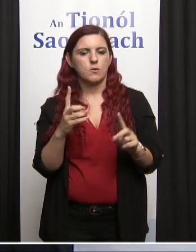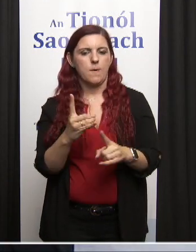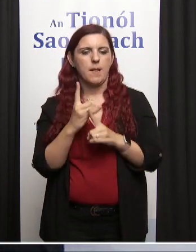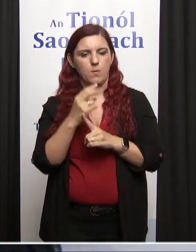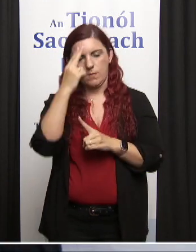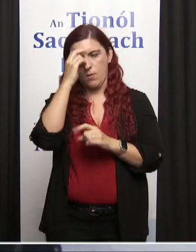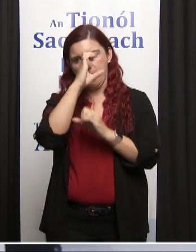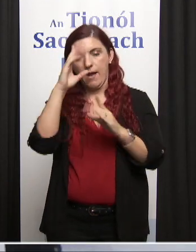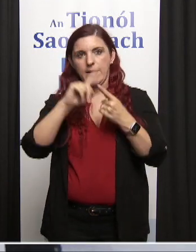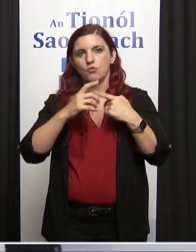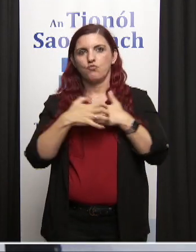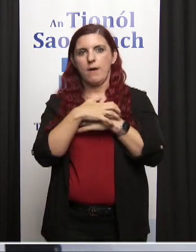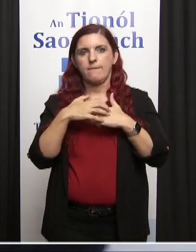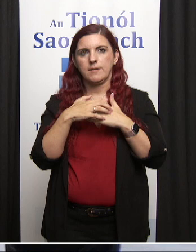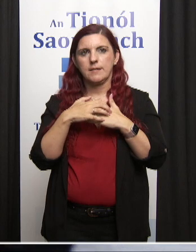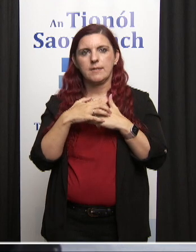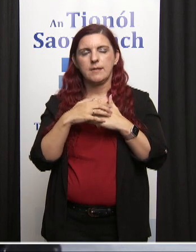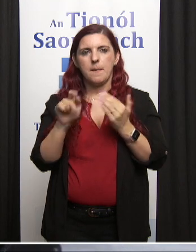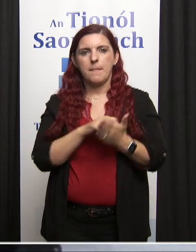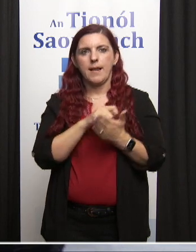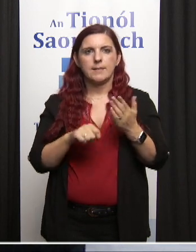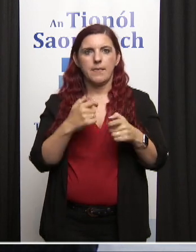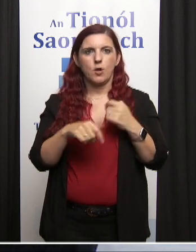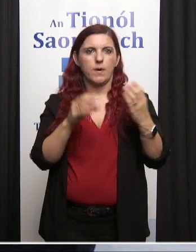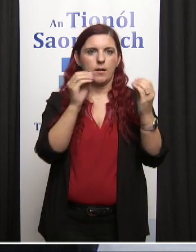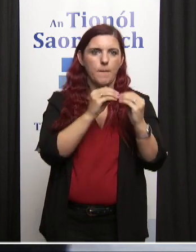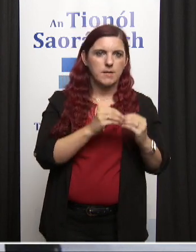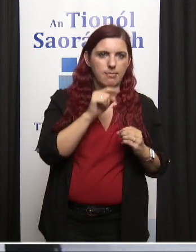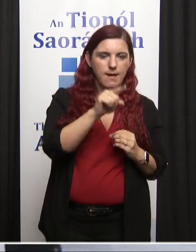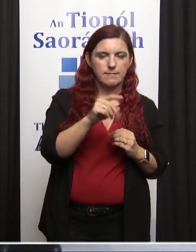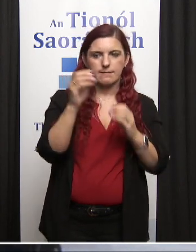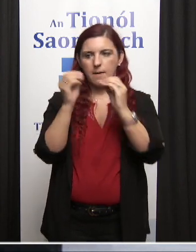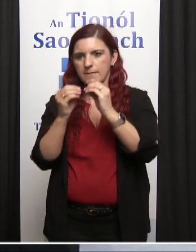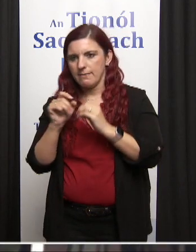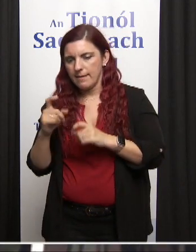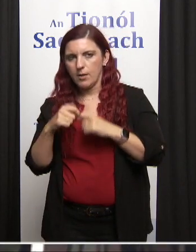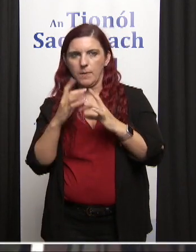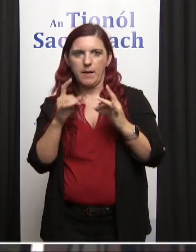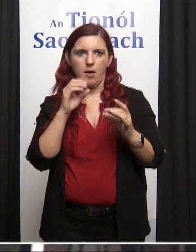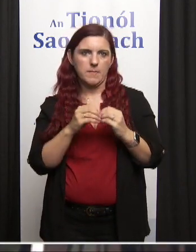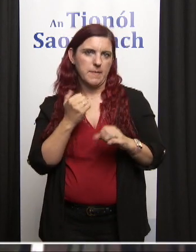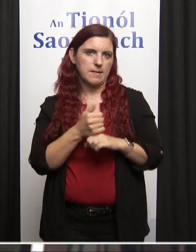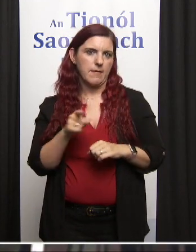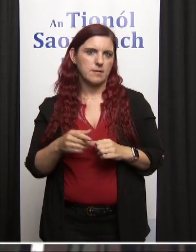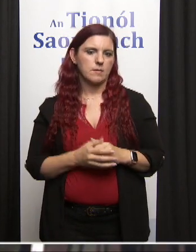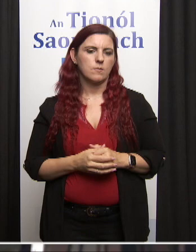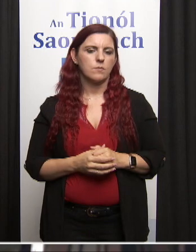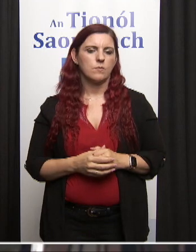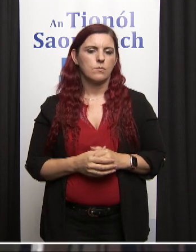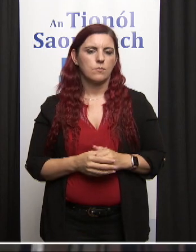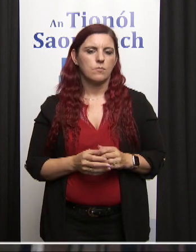a draft ballot, and then you can comment on having that information, having the draft ballot. You can make comments. It came up